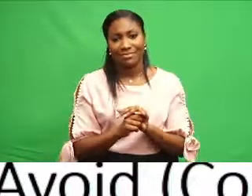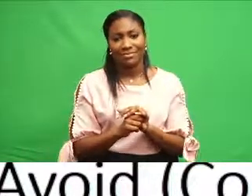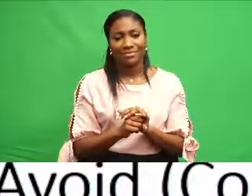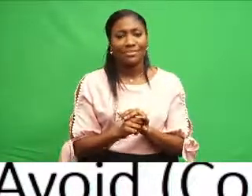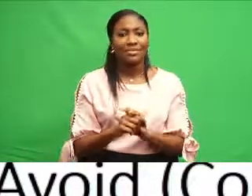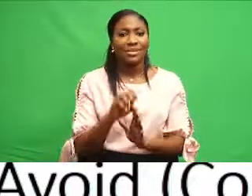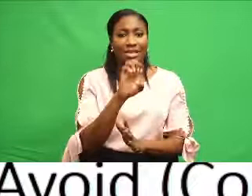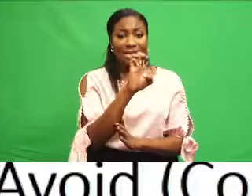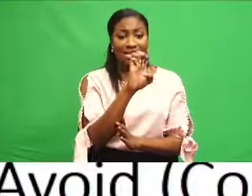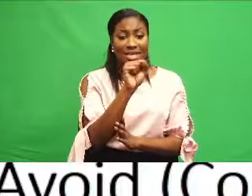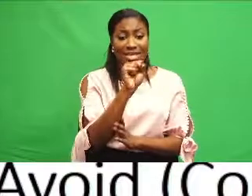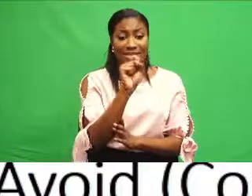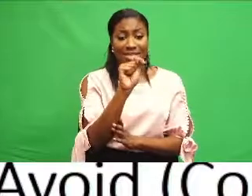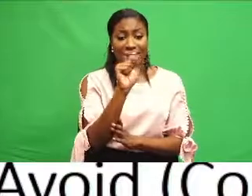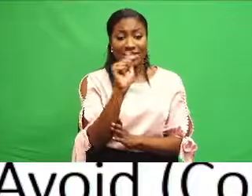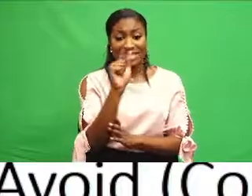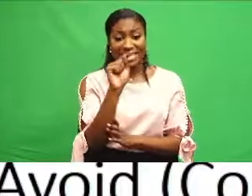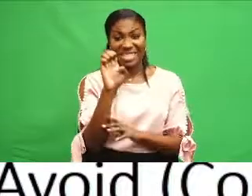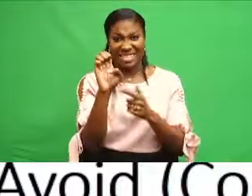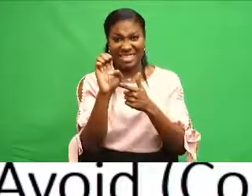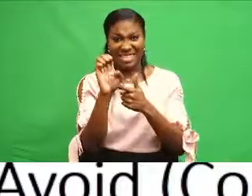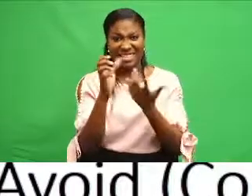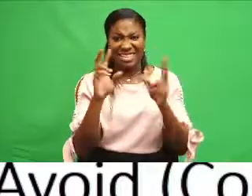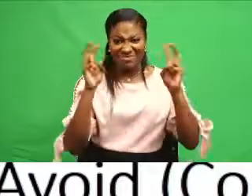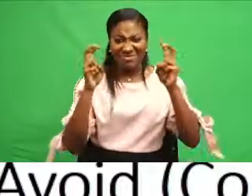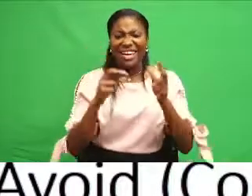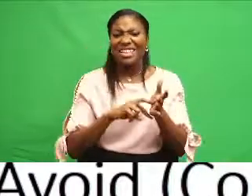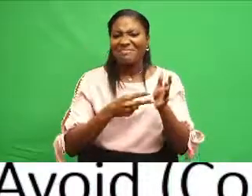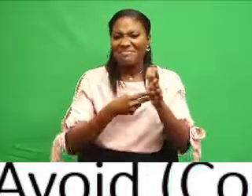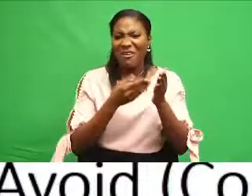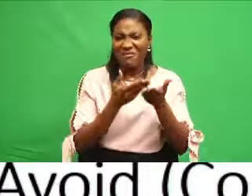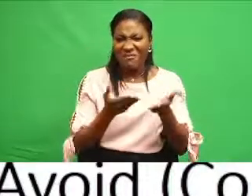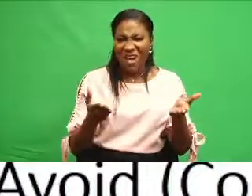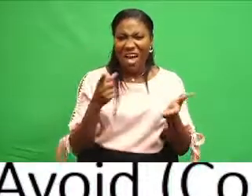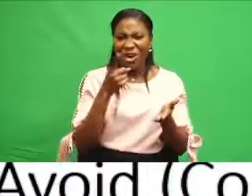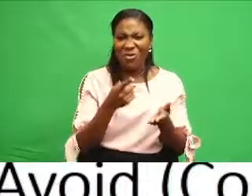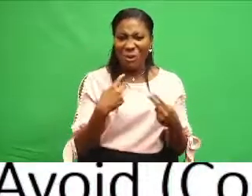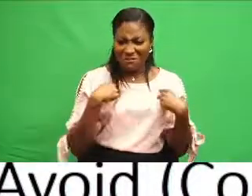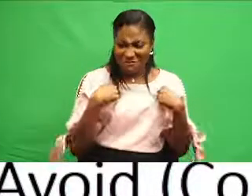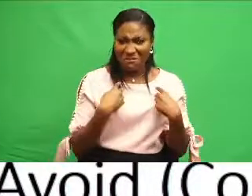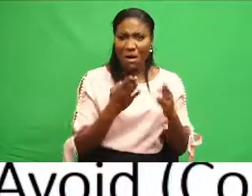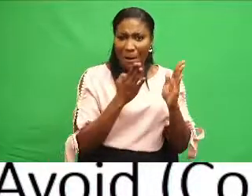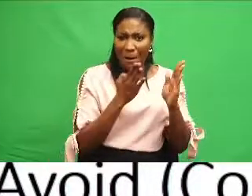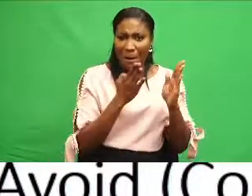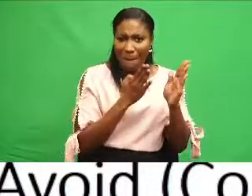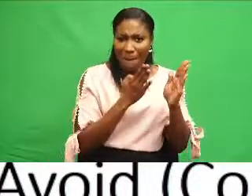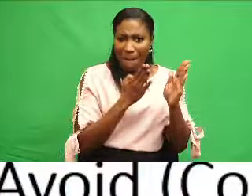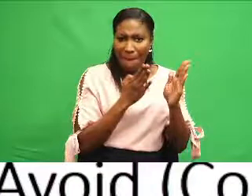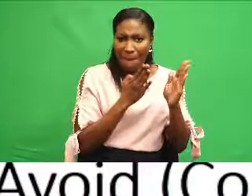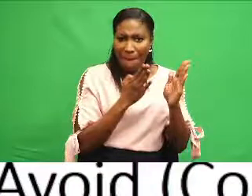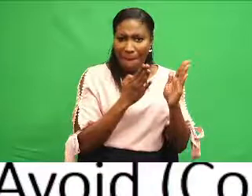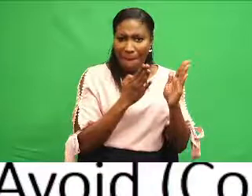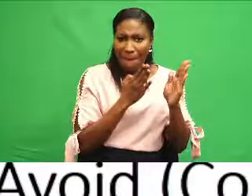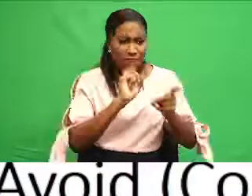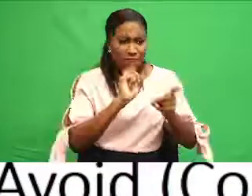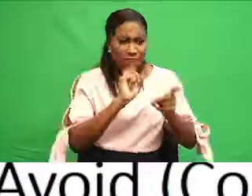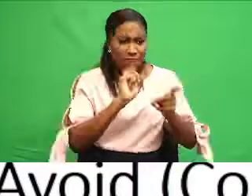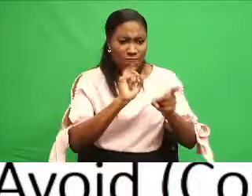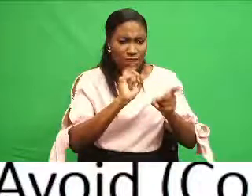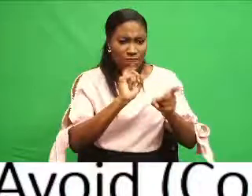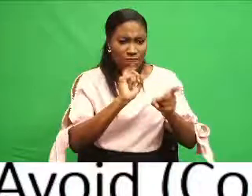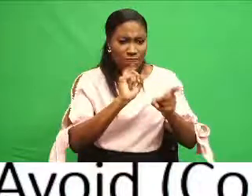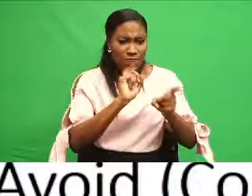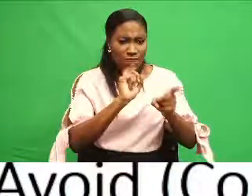an estate plan is not as daunting a thing as it might sound. Although if you go online, you will find that there are